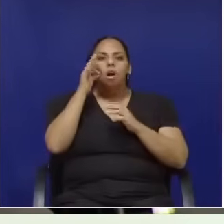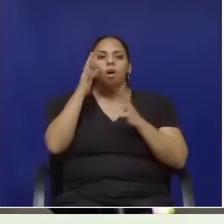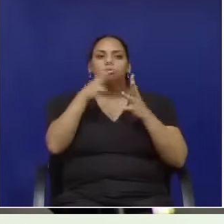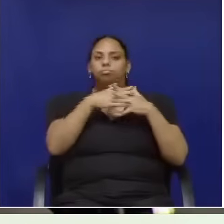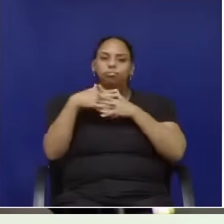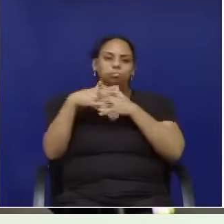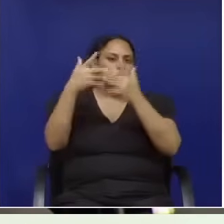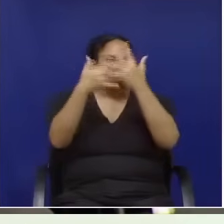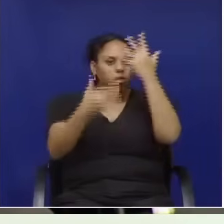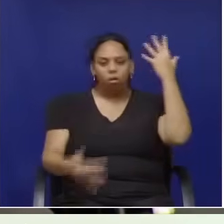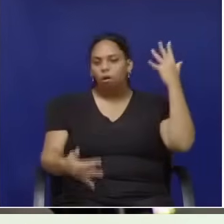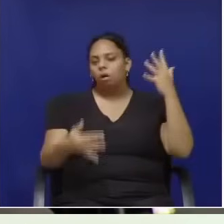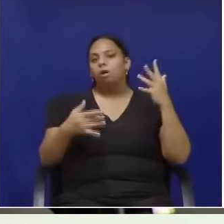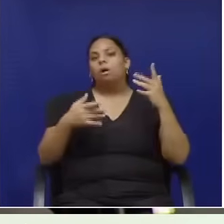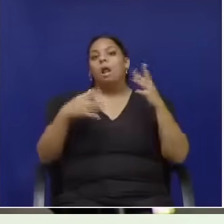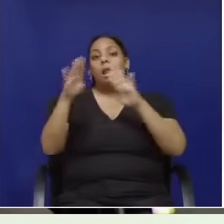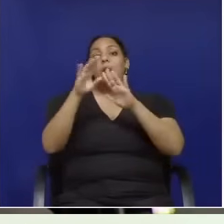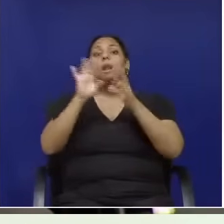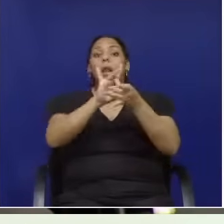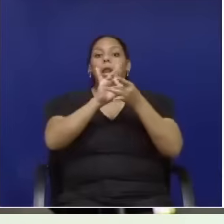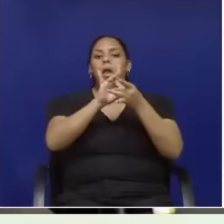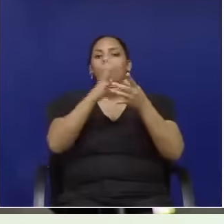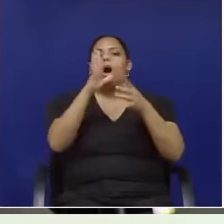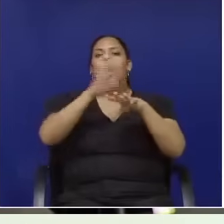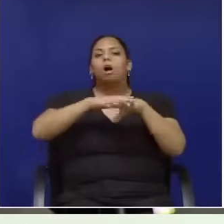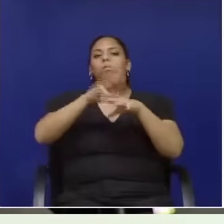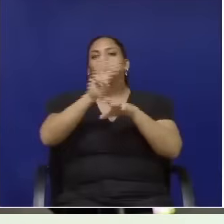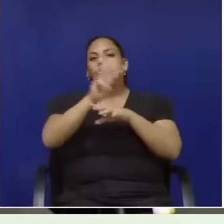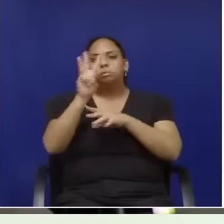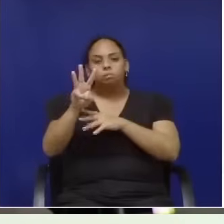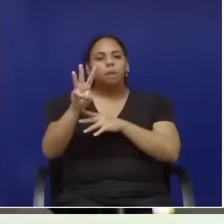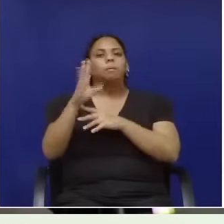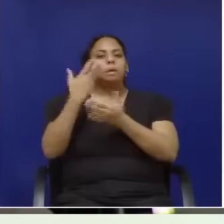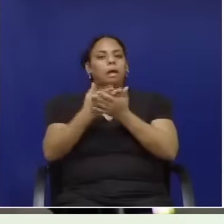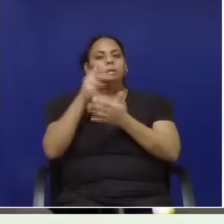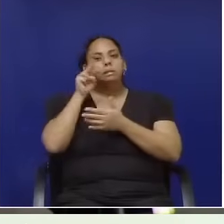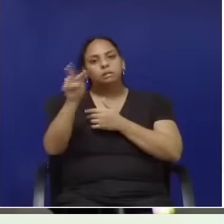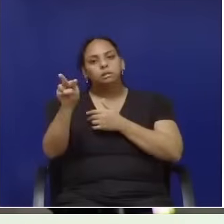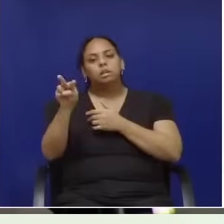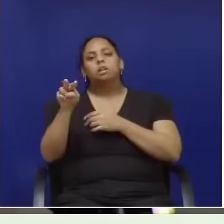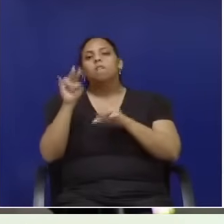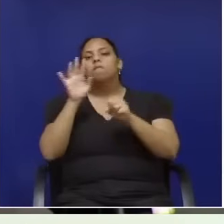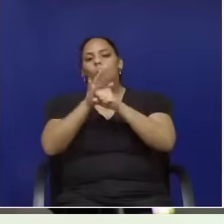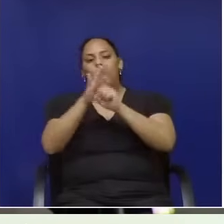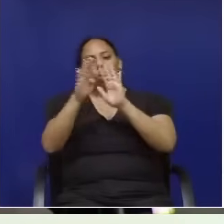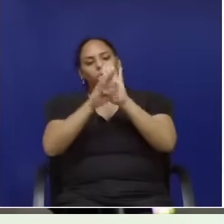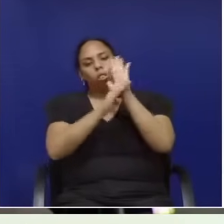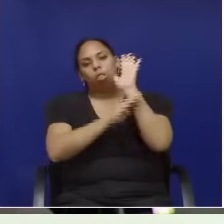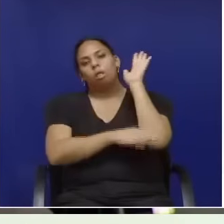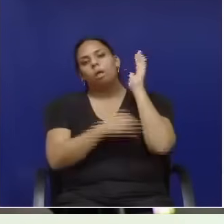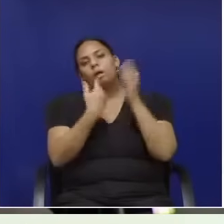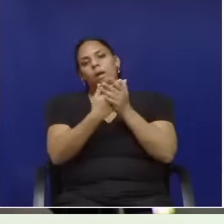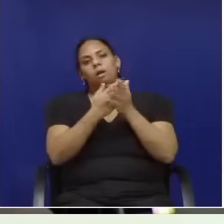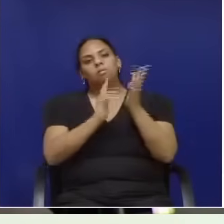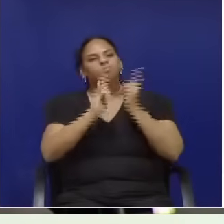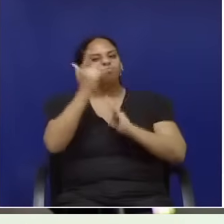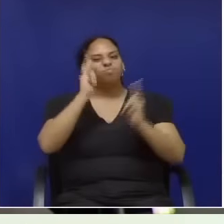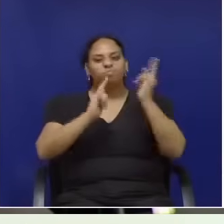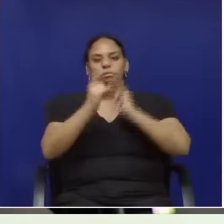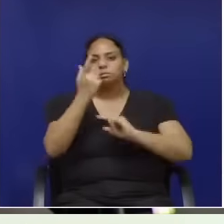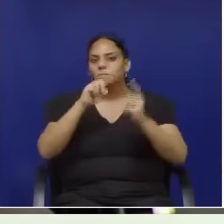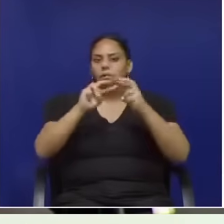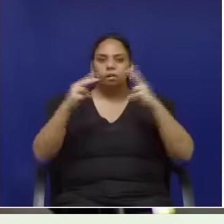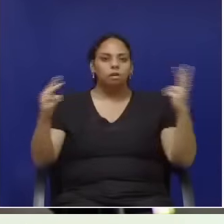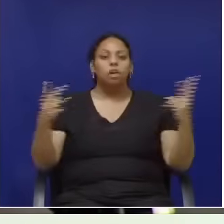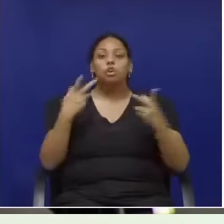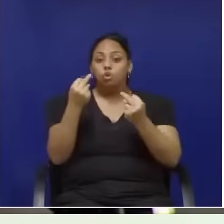a link on our website, Honourable Member, dha.gov.za, where you will find the full list of all the cities, including the new ones that we